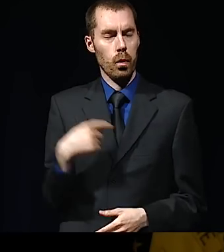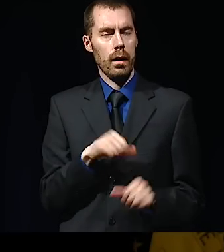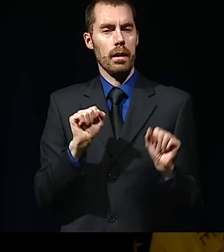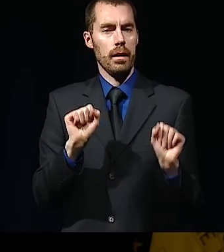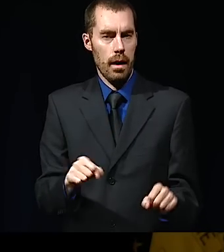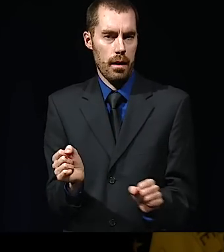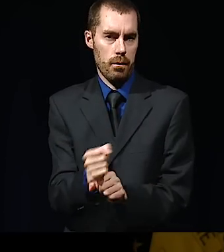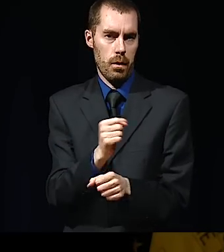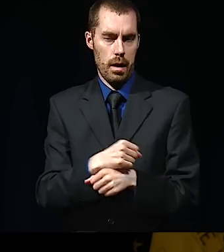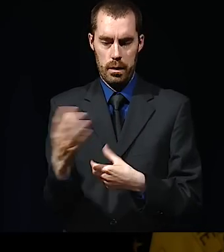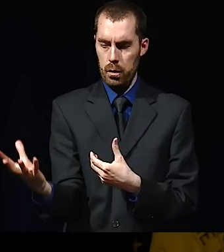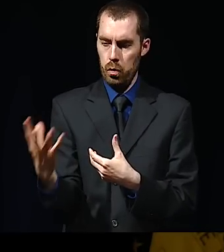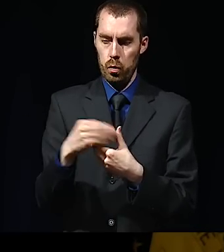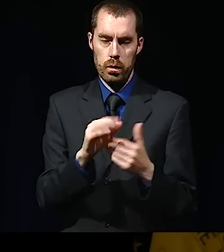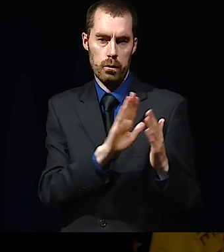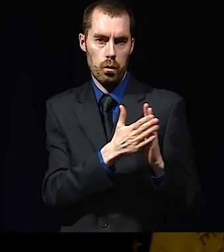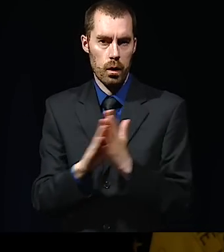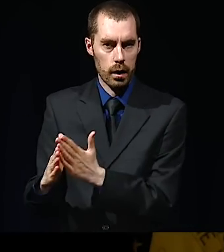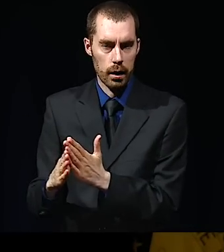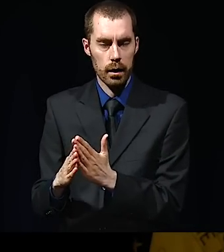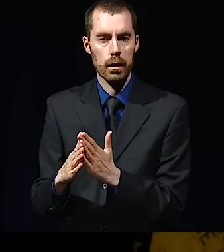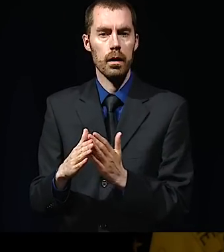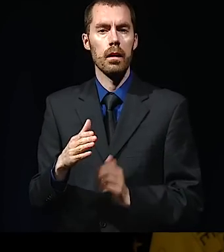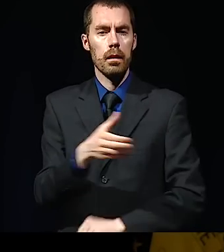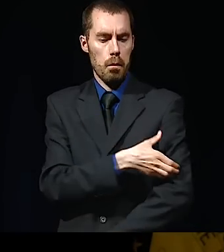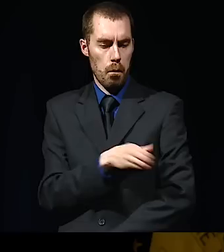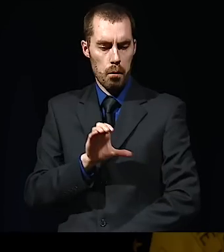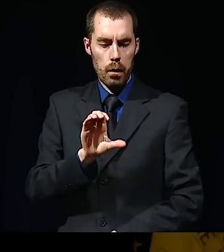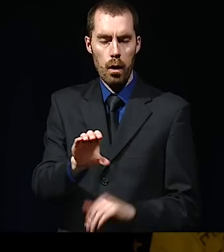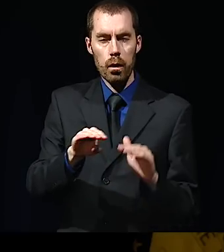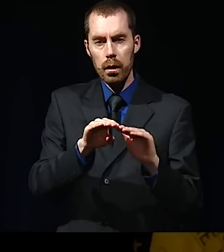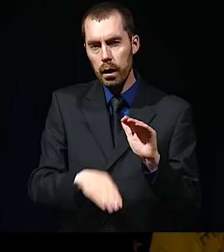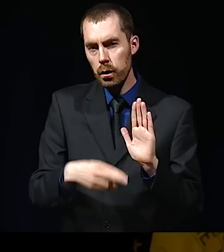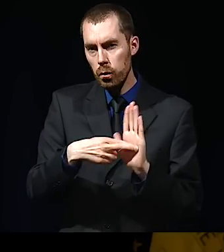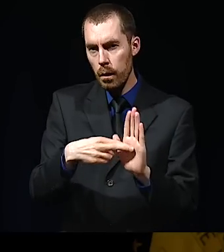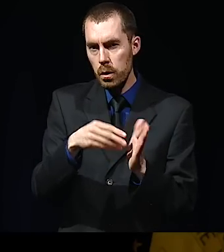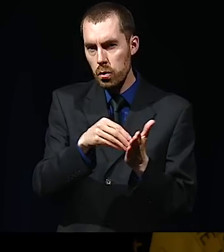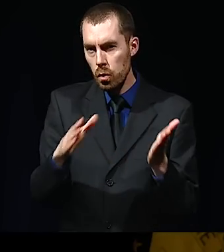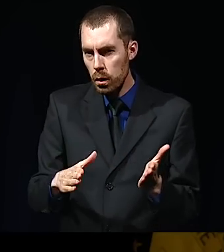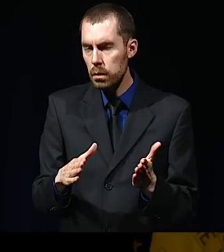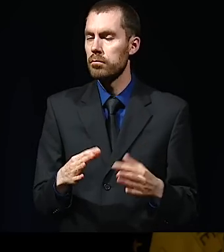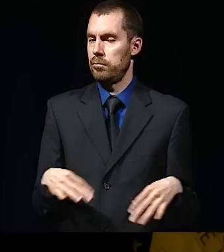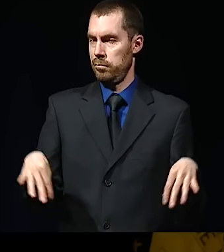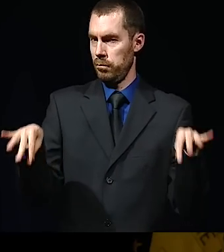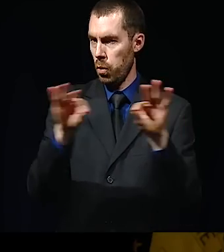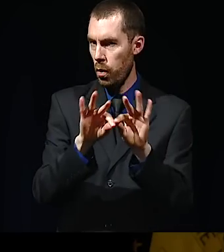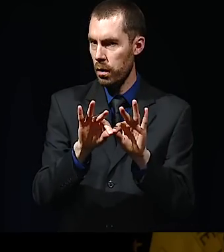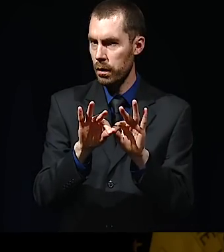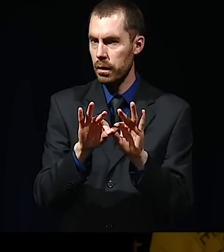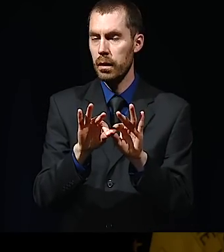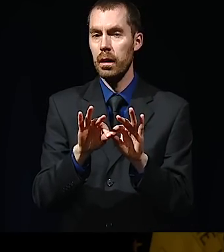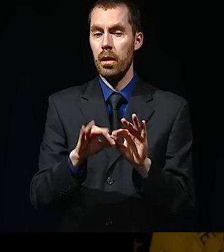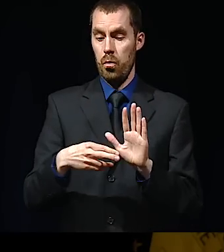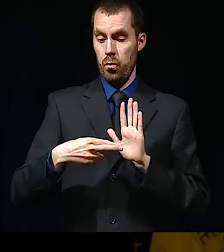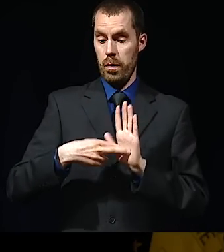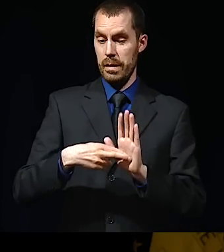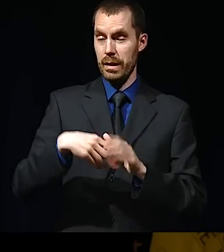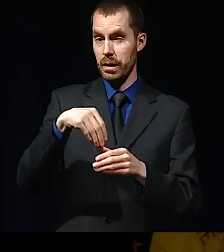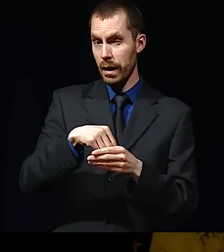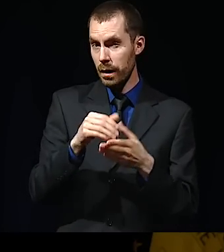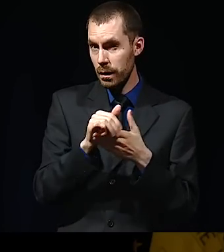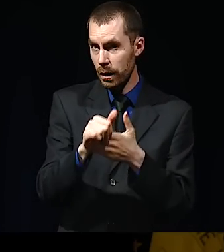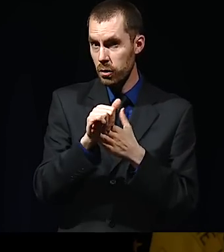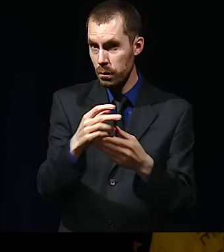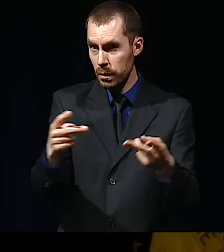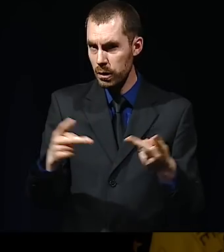inclusive community. They taught me that empowering underrepresented students is important and that representation in leadership positions